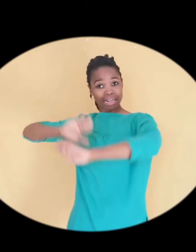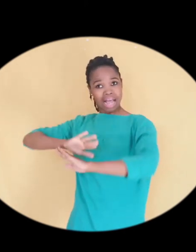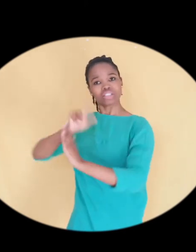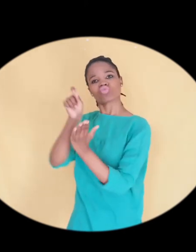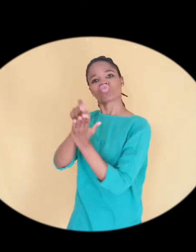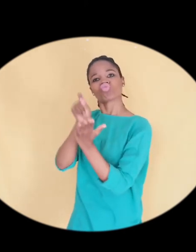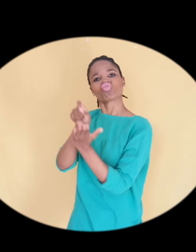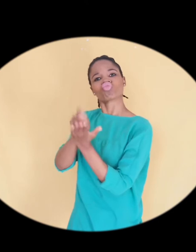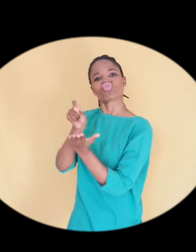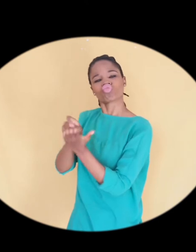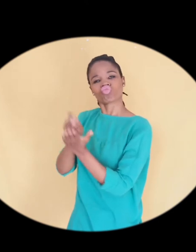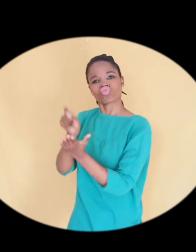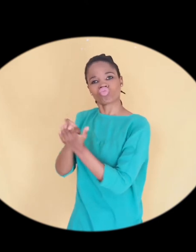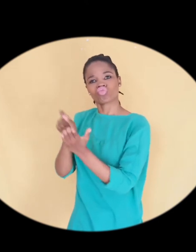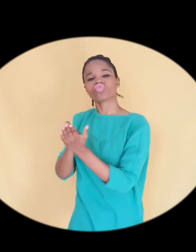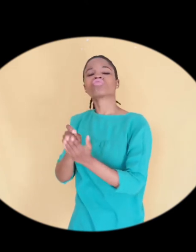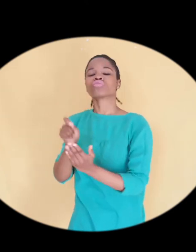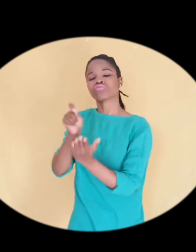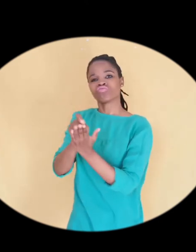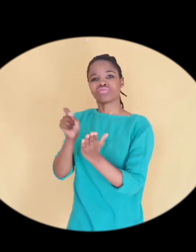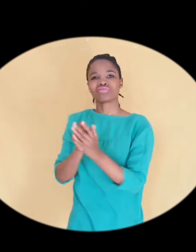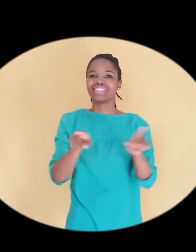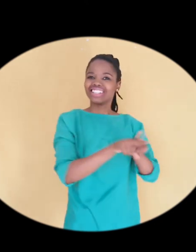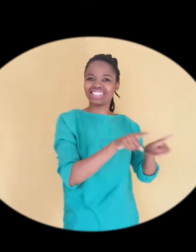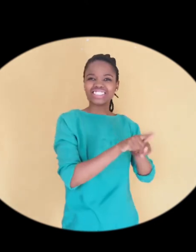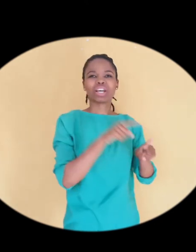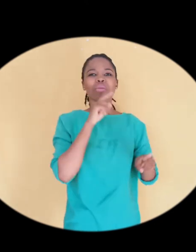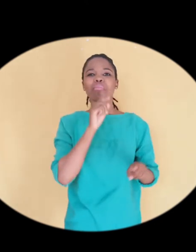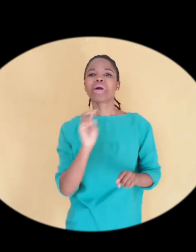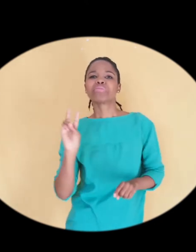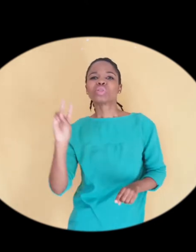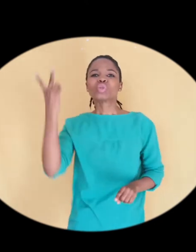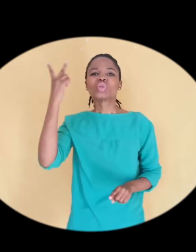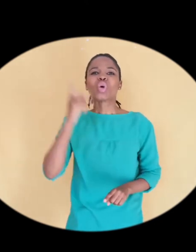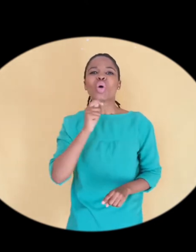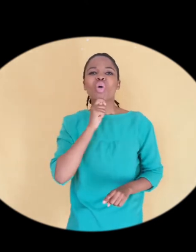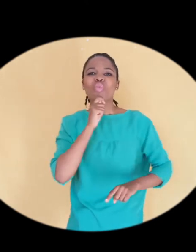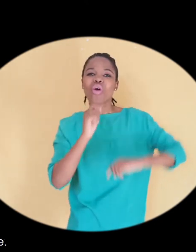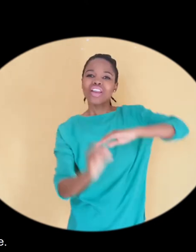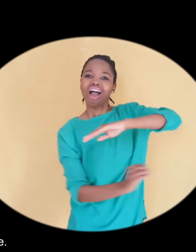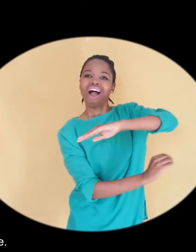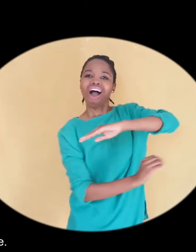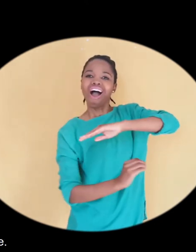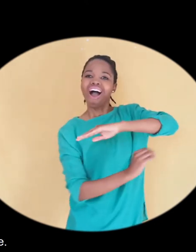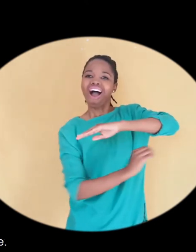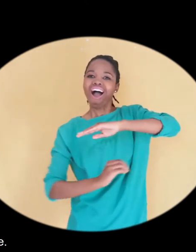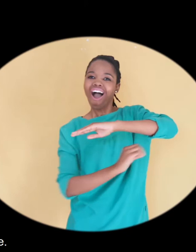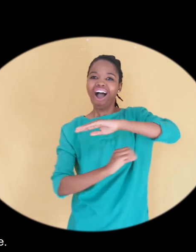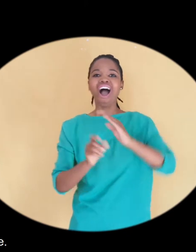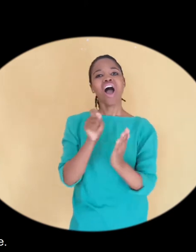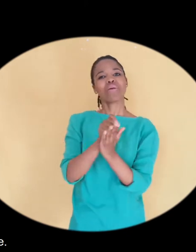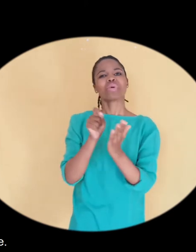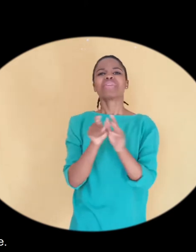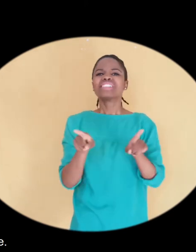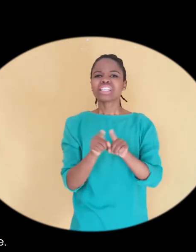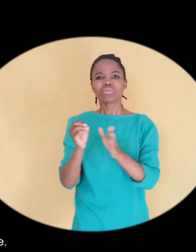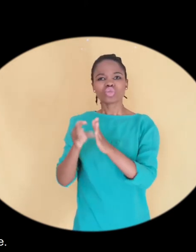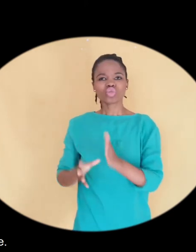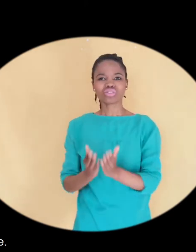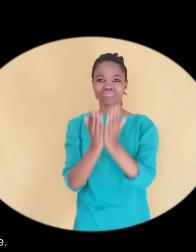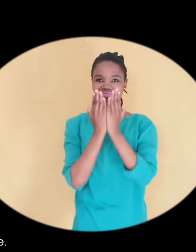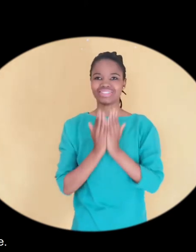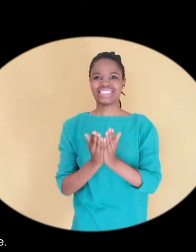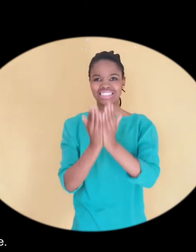early AMs. And then wake up at 2 a.m. Yeah, some coffee. Yeah, right. Like you're